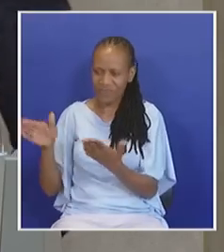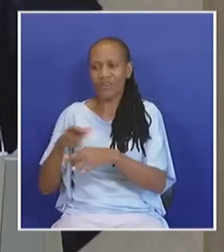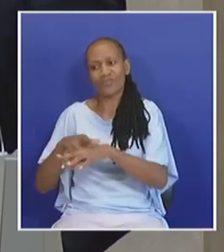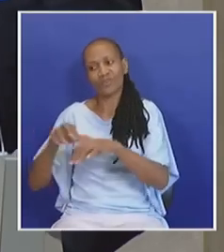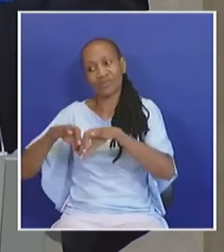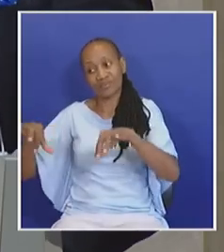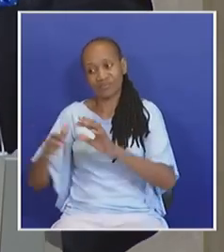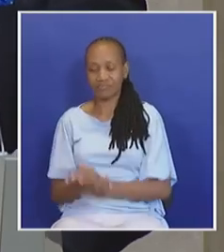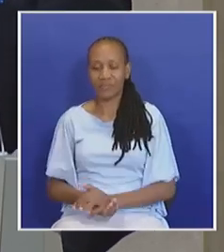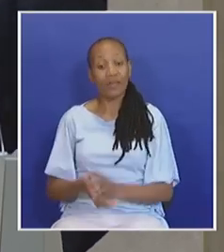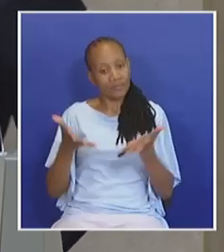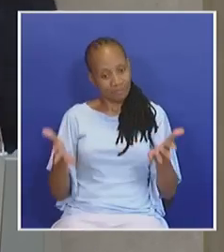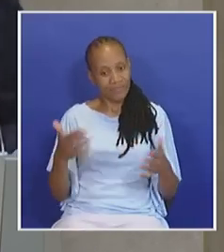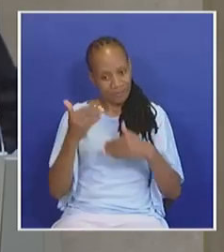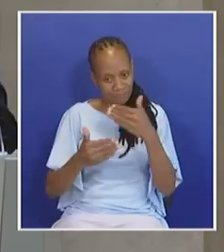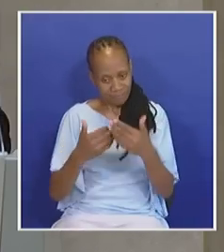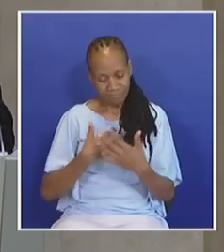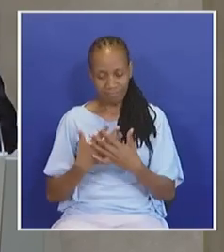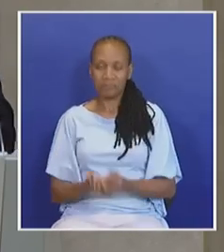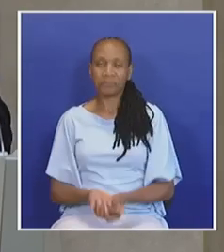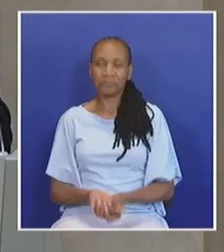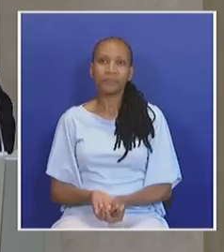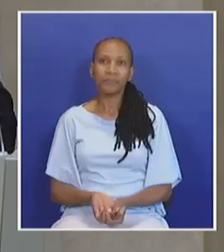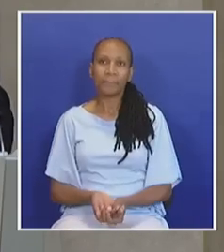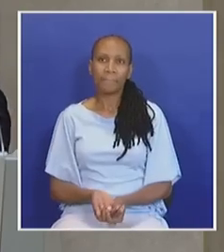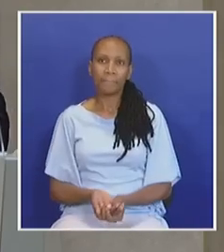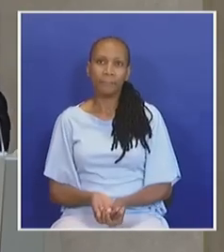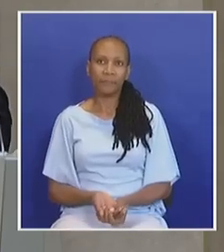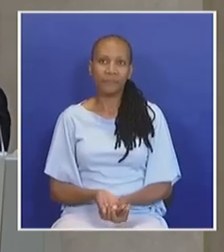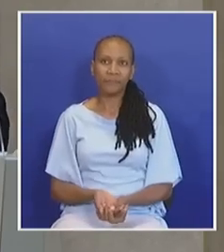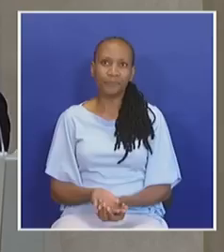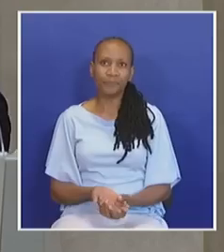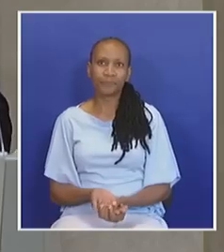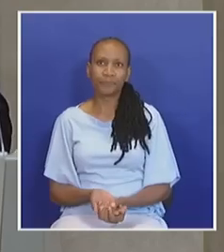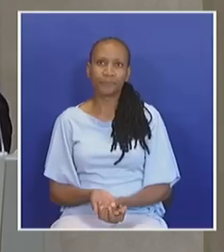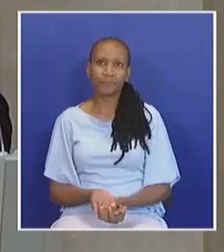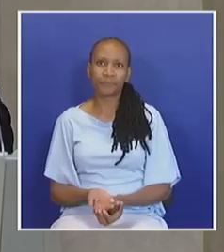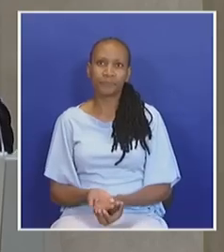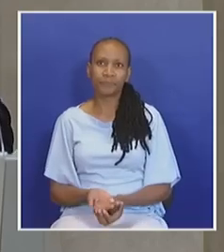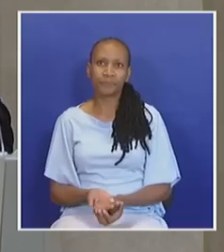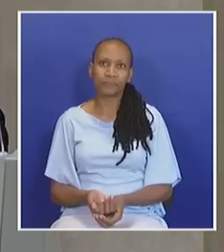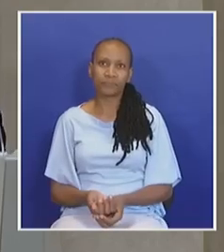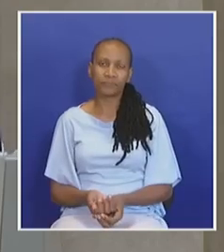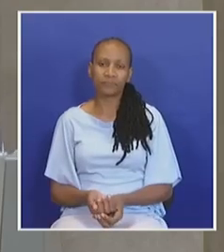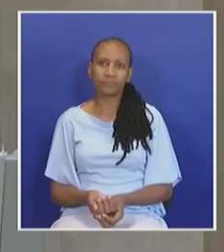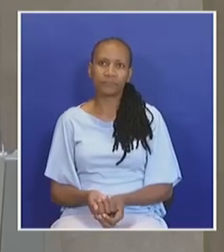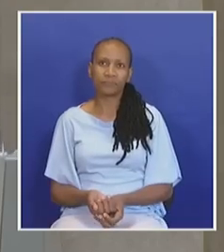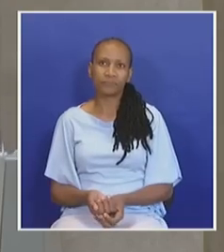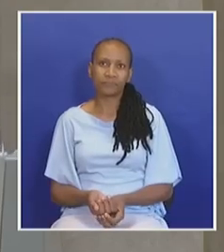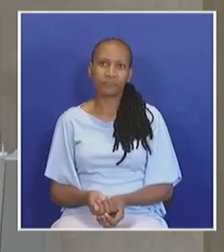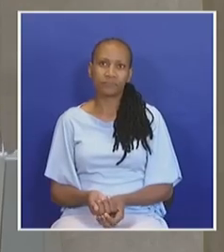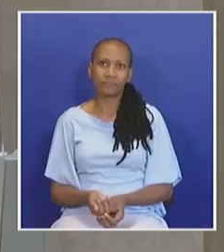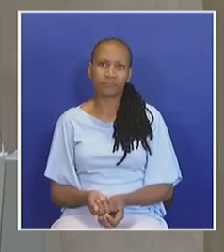But let me go on, Chairperson, and talk to a few other points that